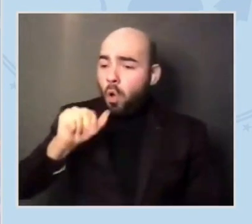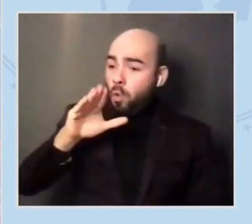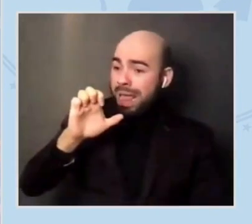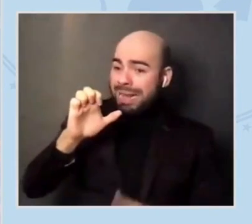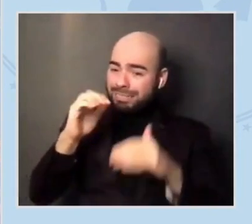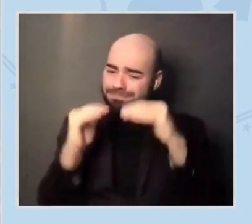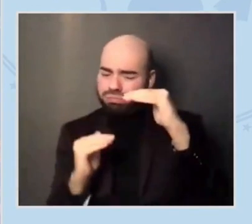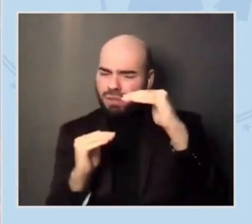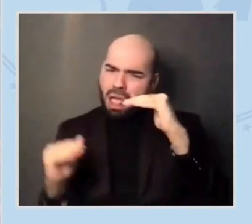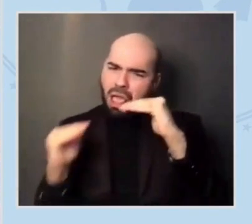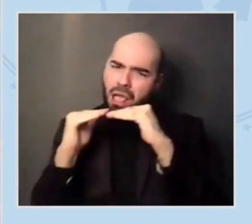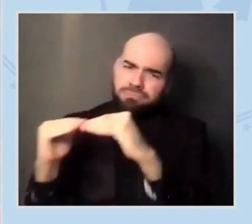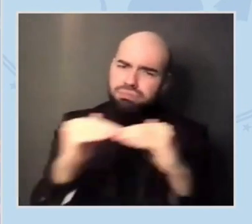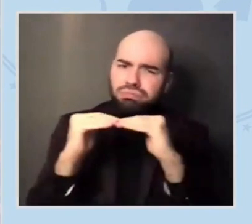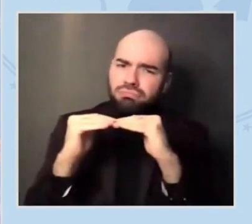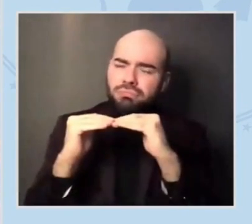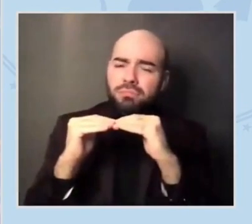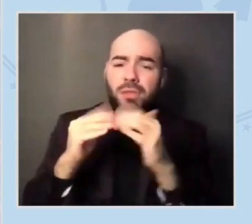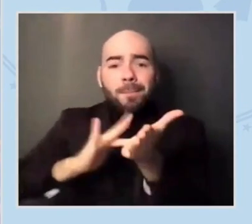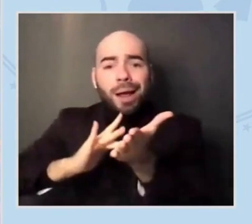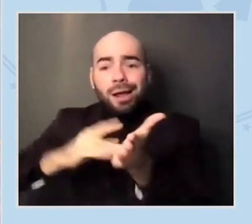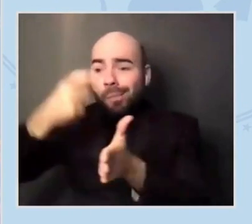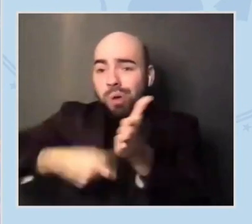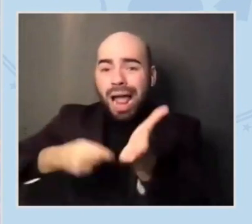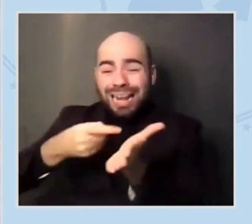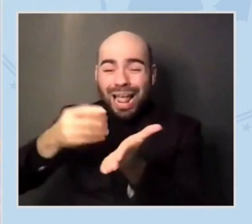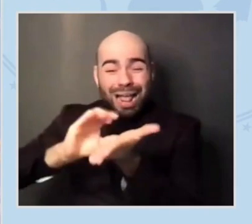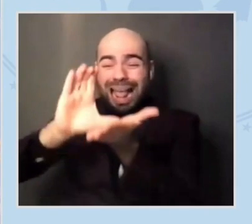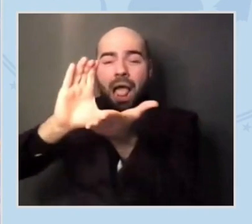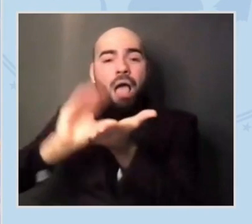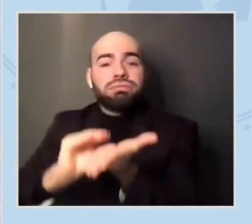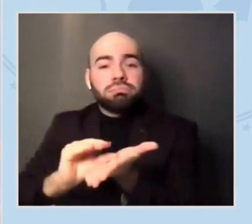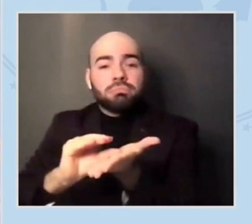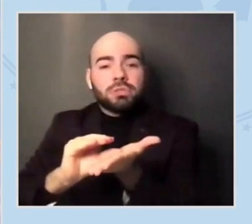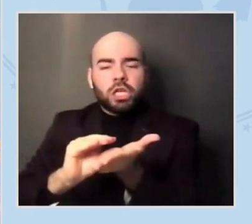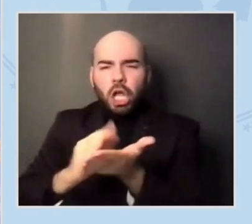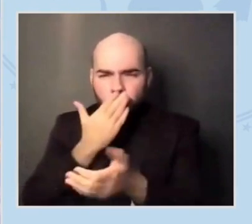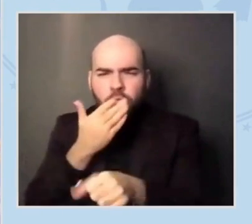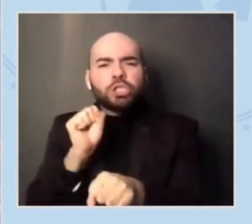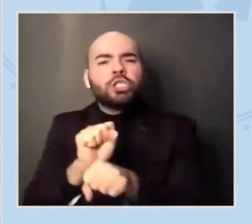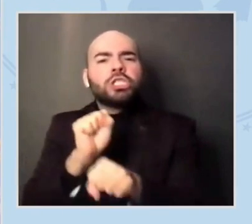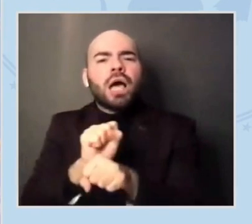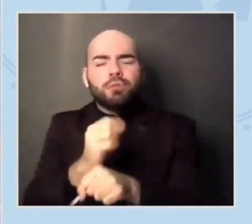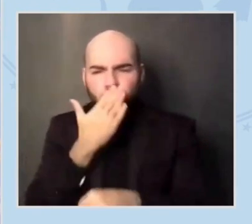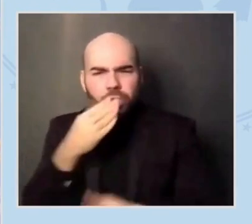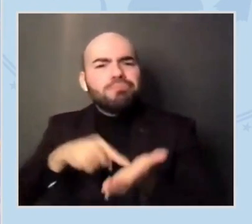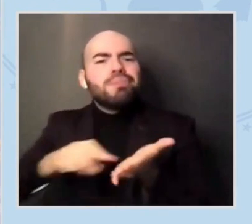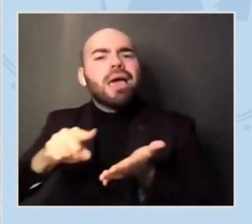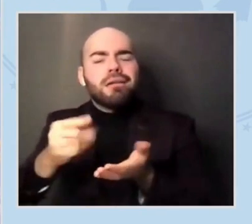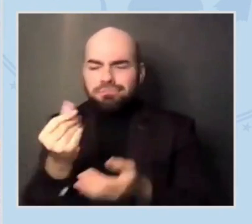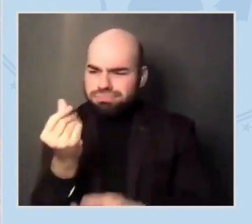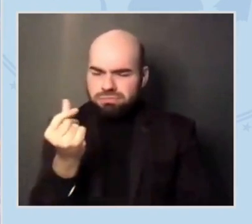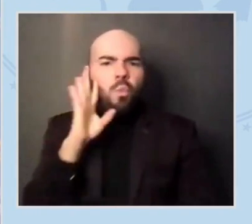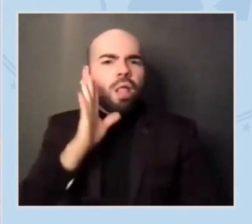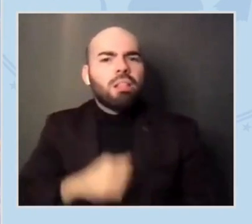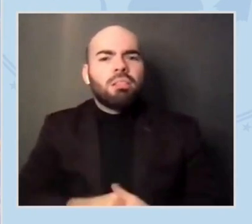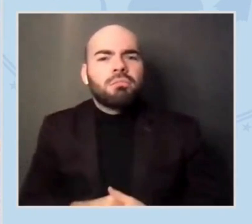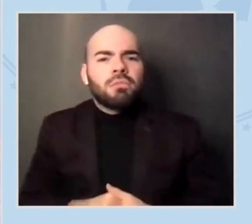the economy, and restore the backbone of this country, the middle class. Our message to everybody struggling right now is